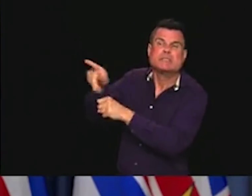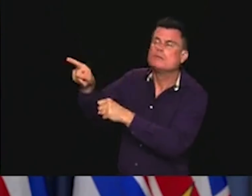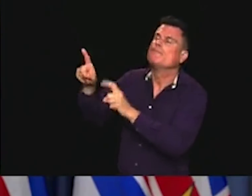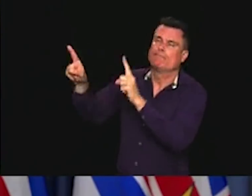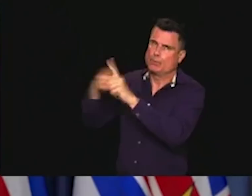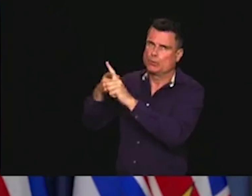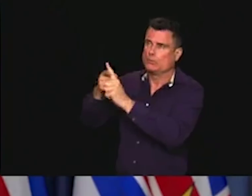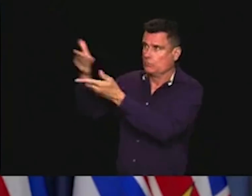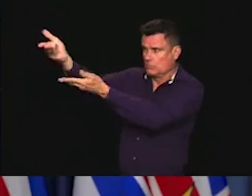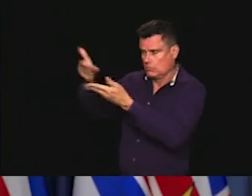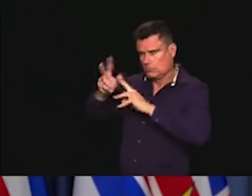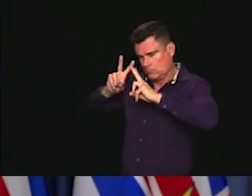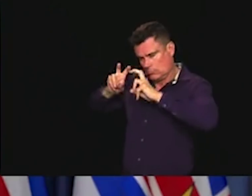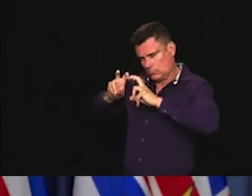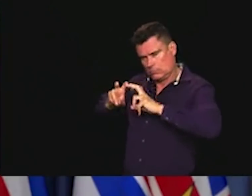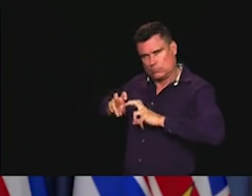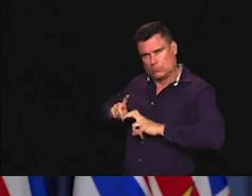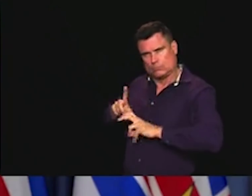N95 respirators,